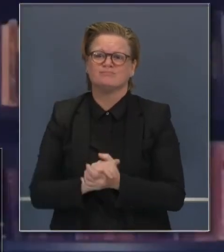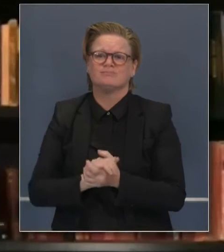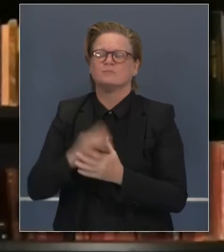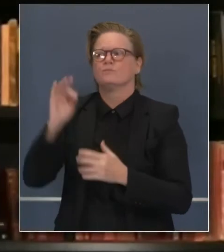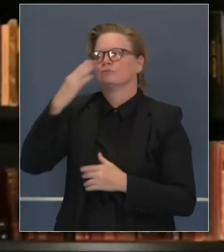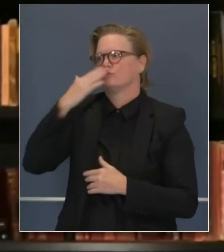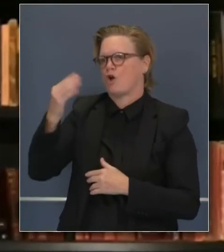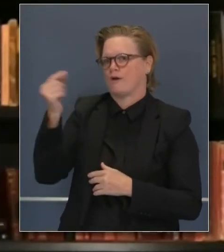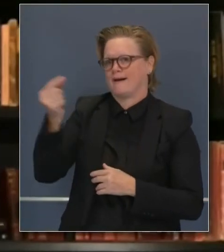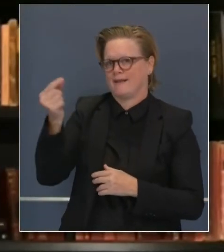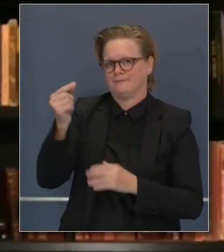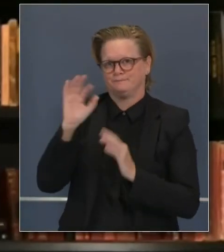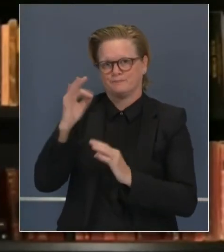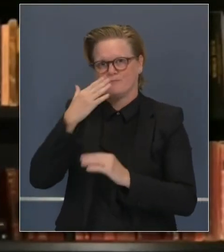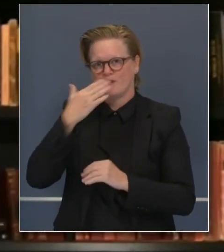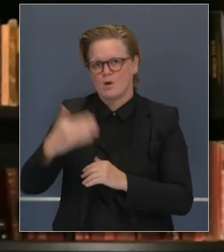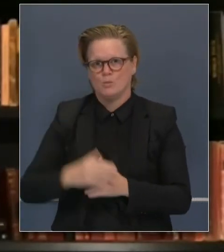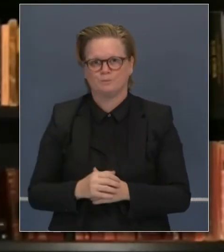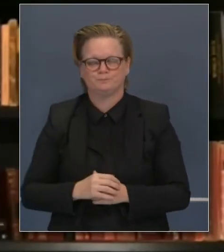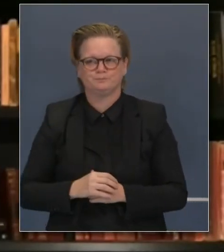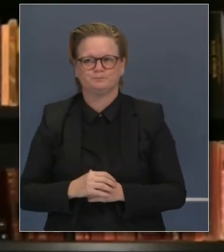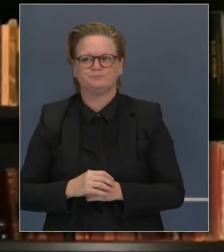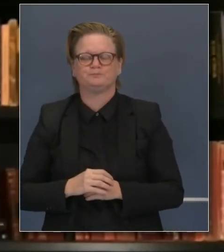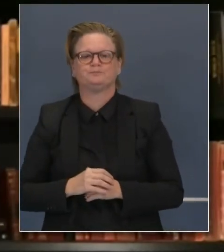Scott Rod, Capital Public Radio.